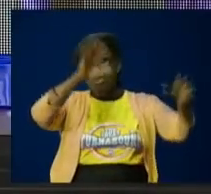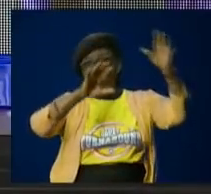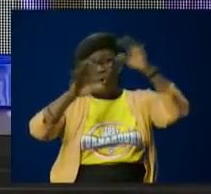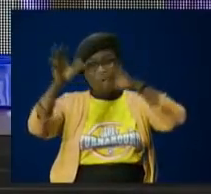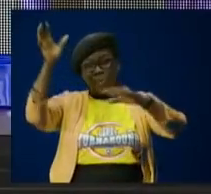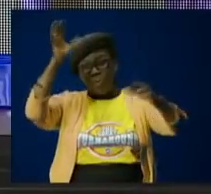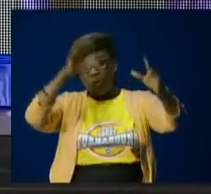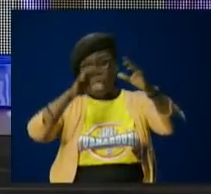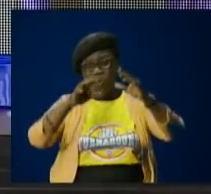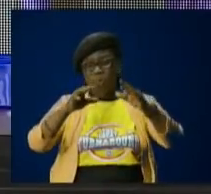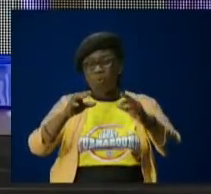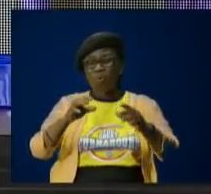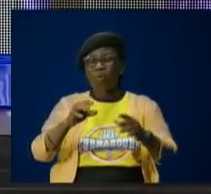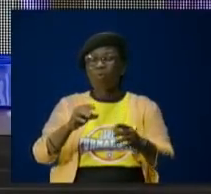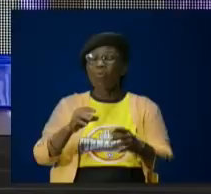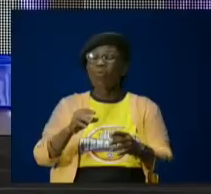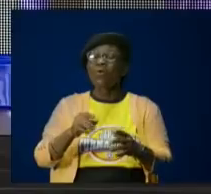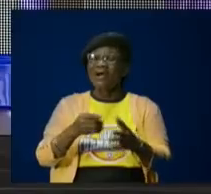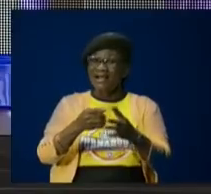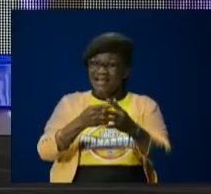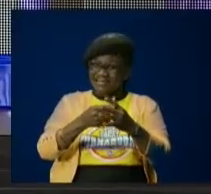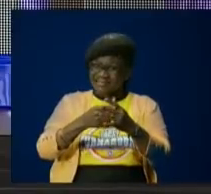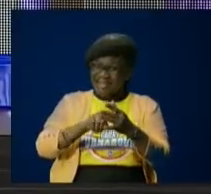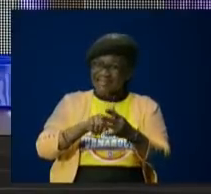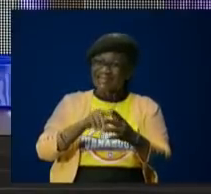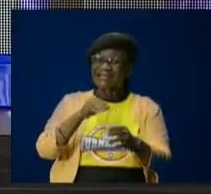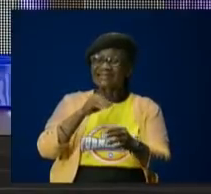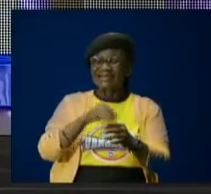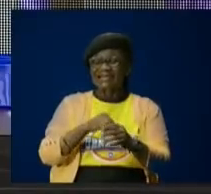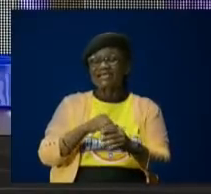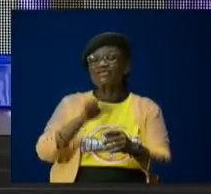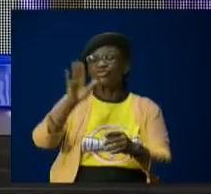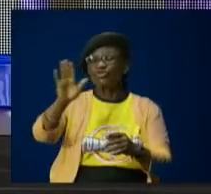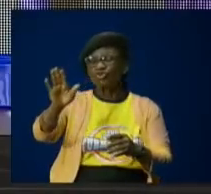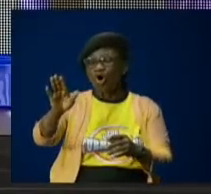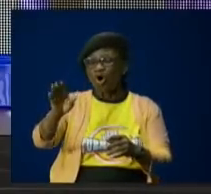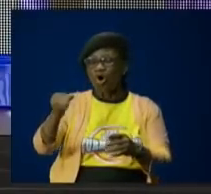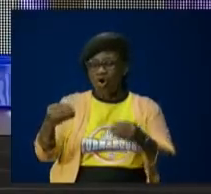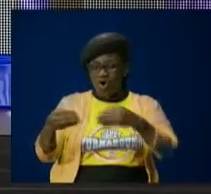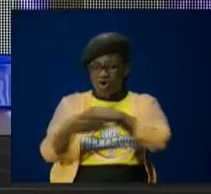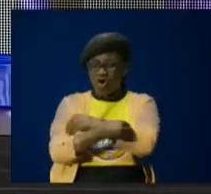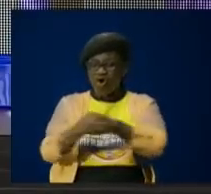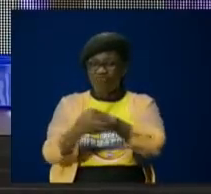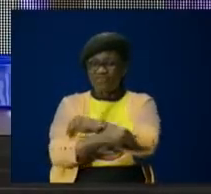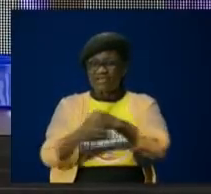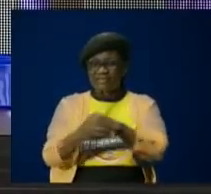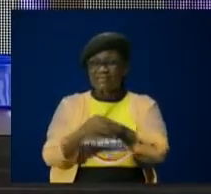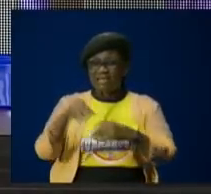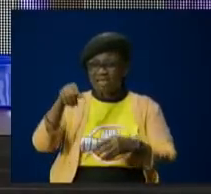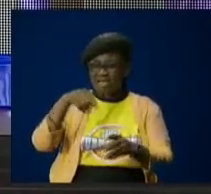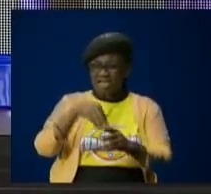being generated in your office, in your business,